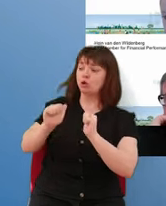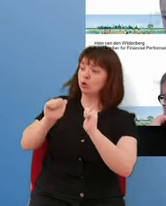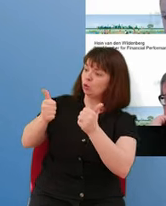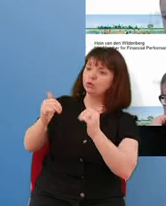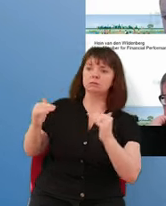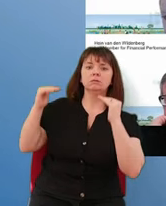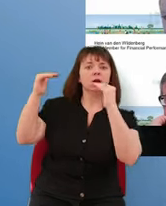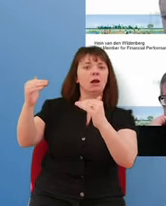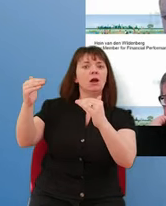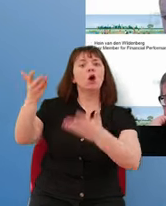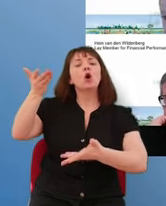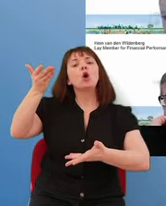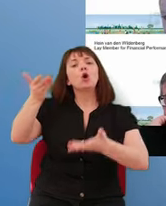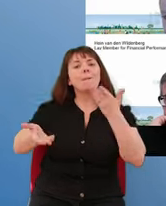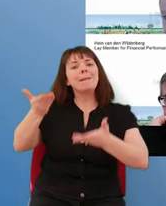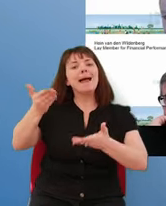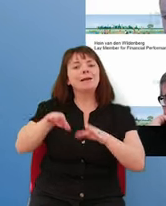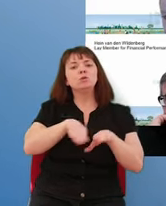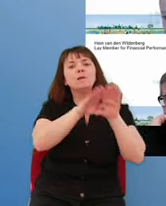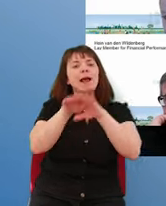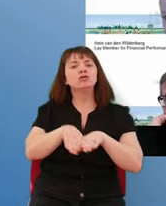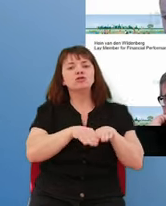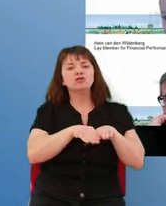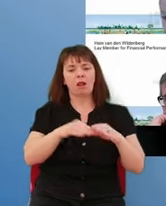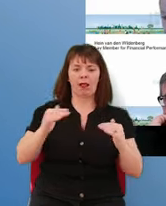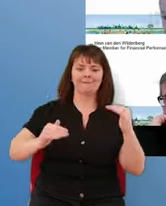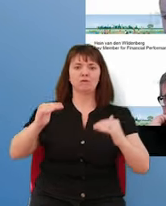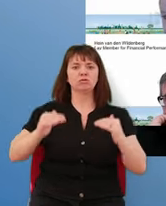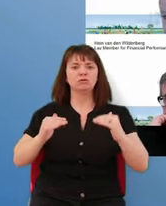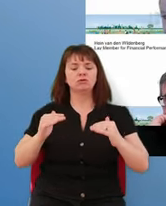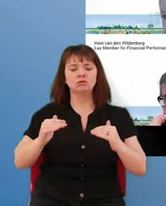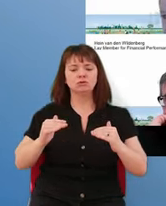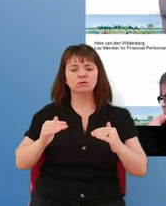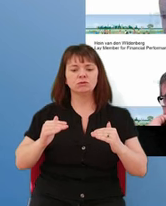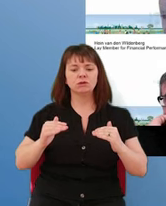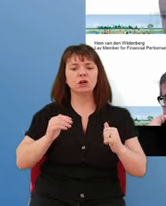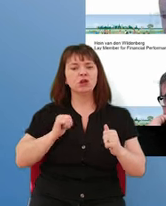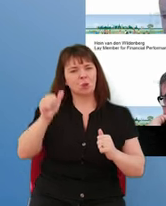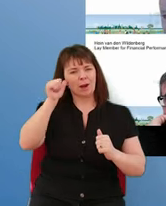of balance, I suppose. Yeah, absolutely.